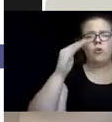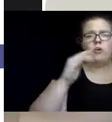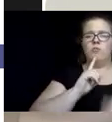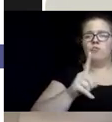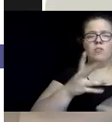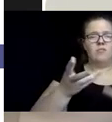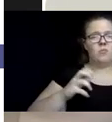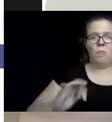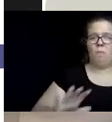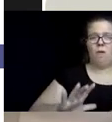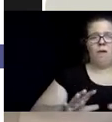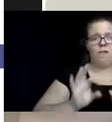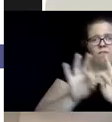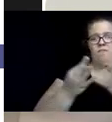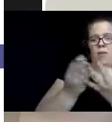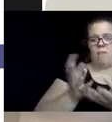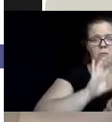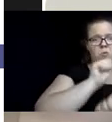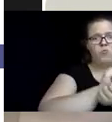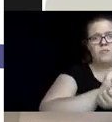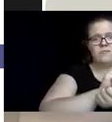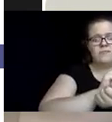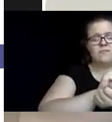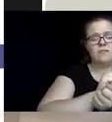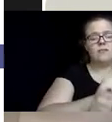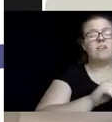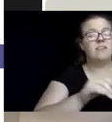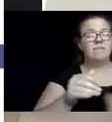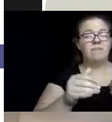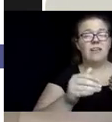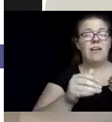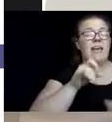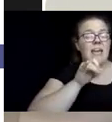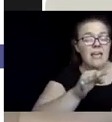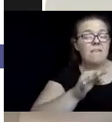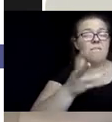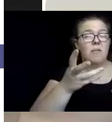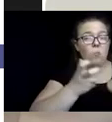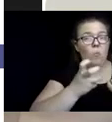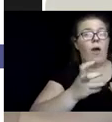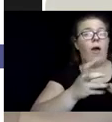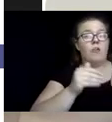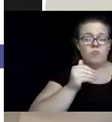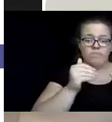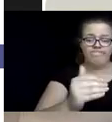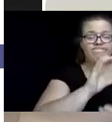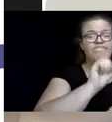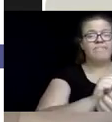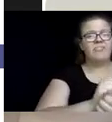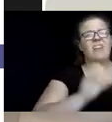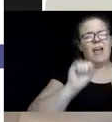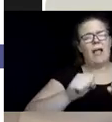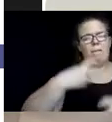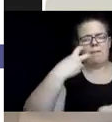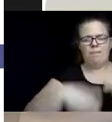their family members arrested. And even if the older victim wishes to prosecute, it can be very difficult to prove that